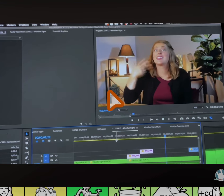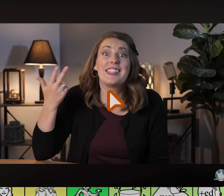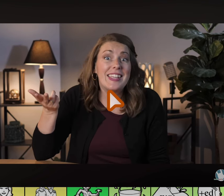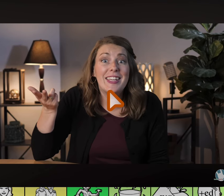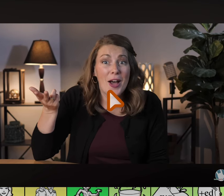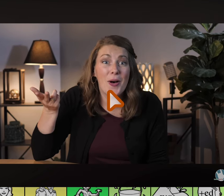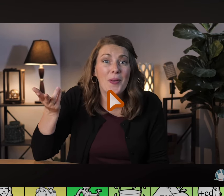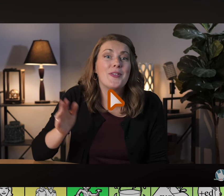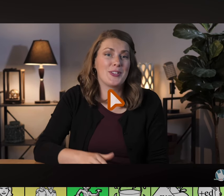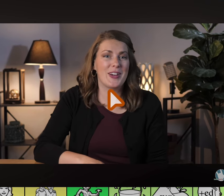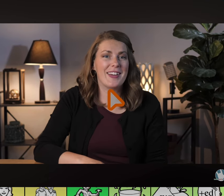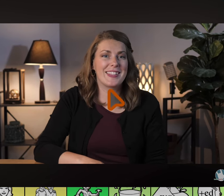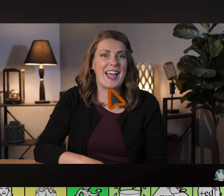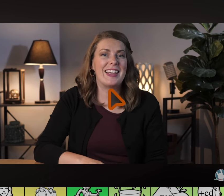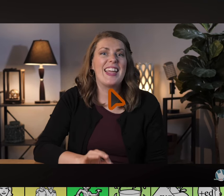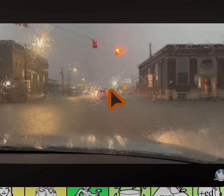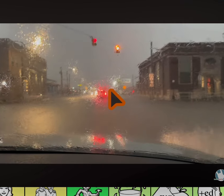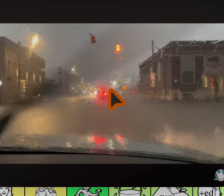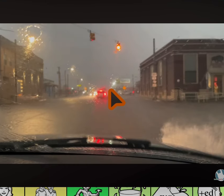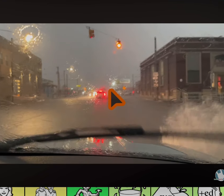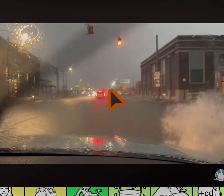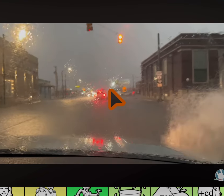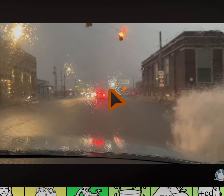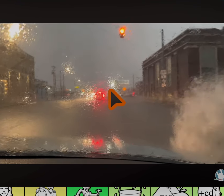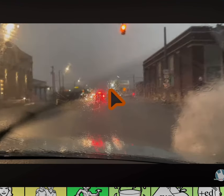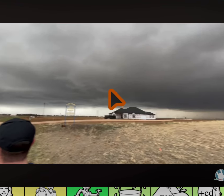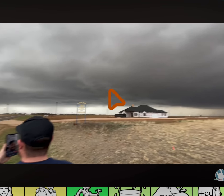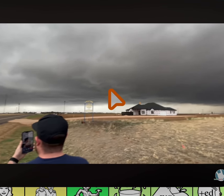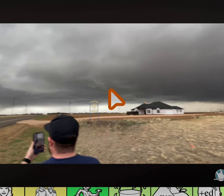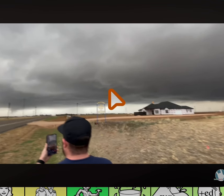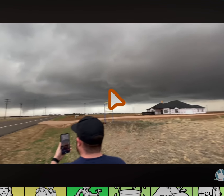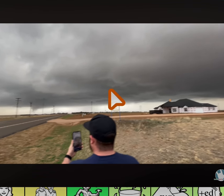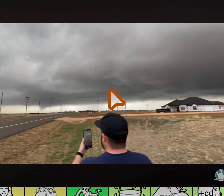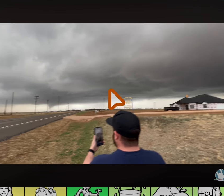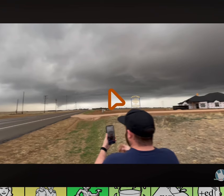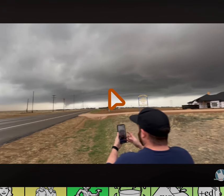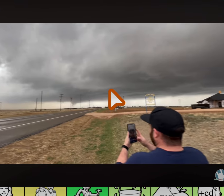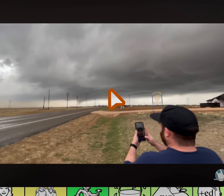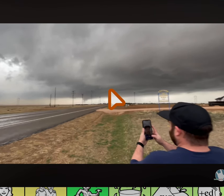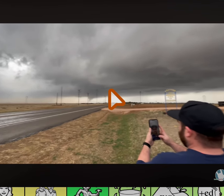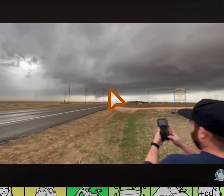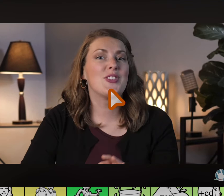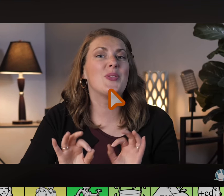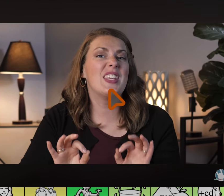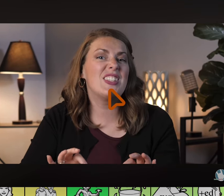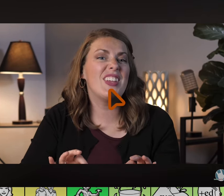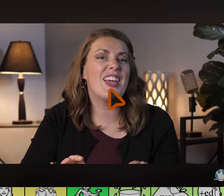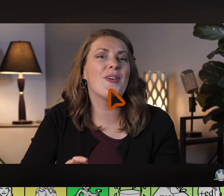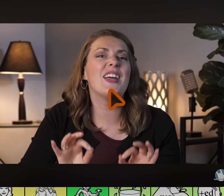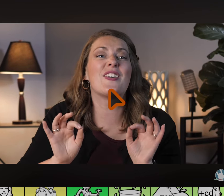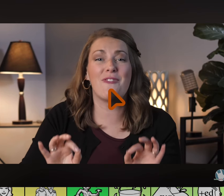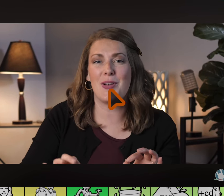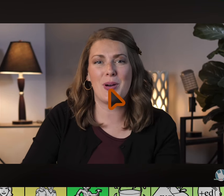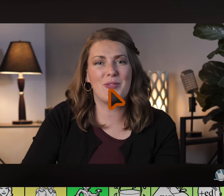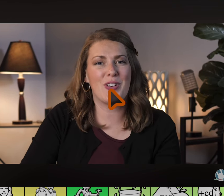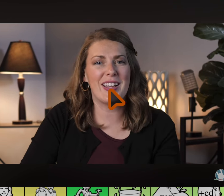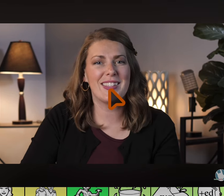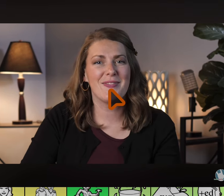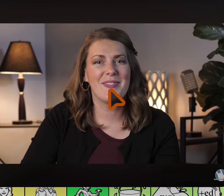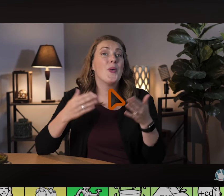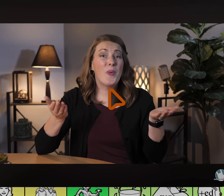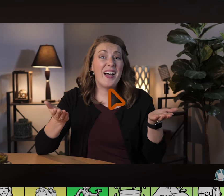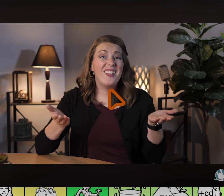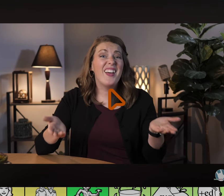editor, CEO of Learn How to Sign, is a weather nerd and an amateur storm chaser. So this video is a fun one